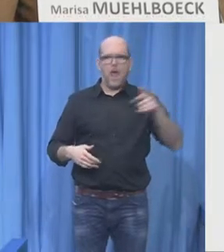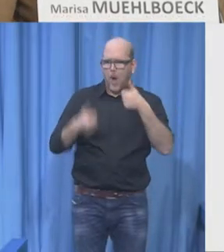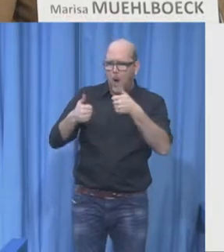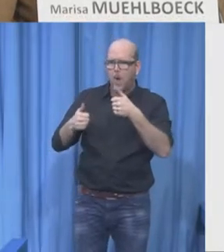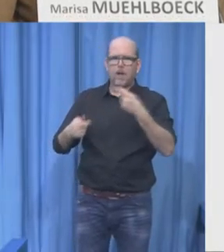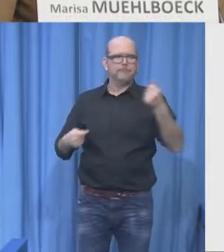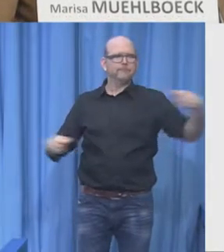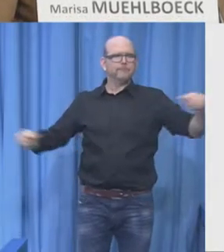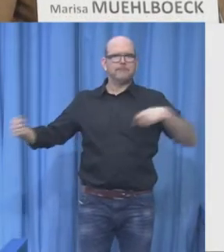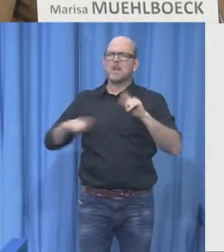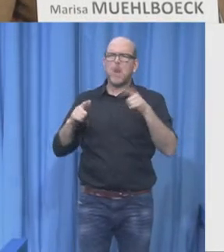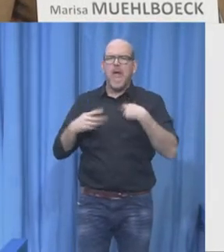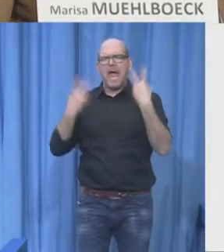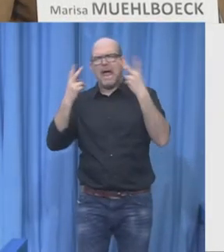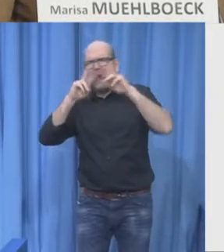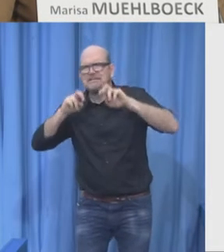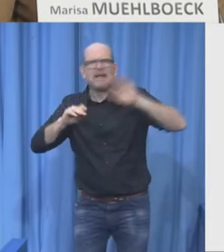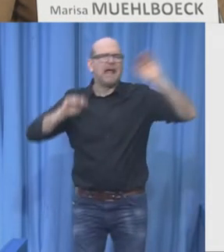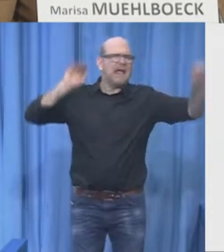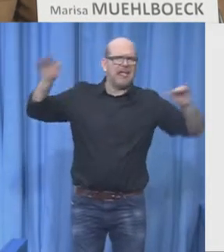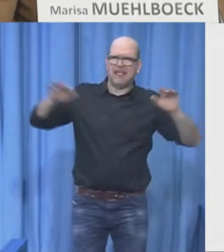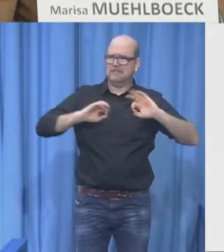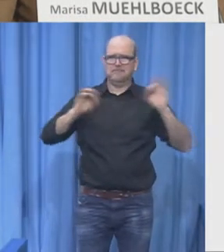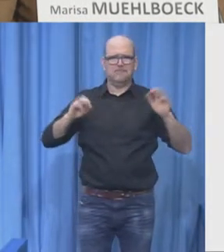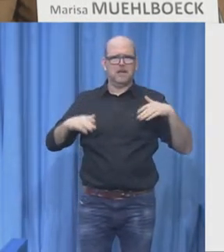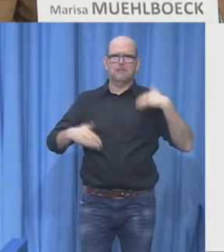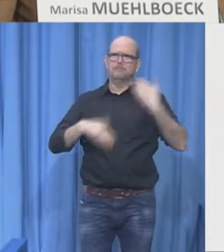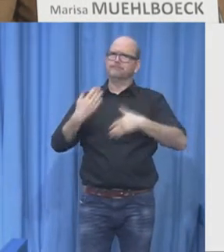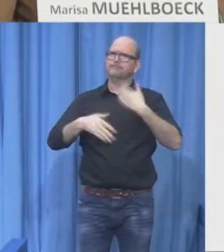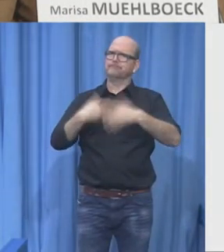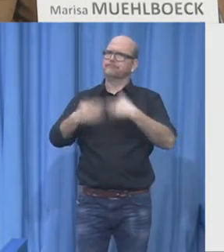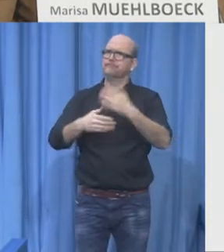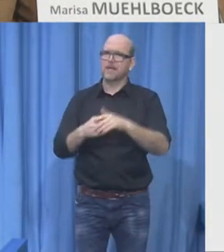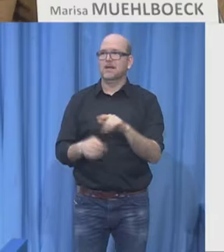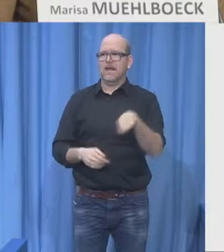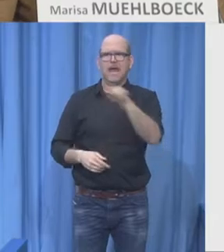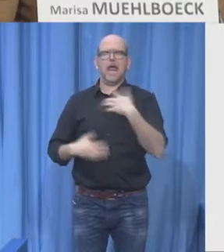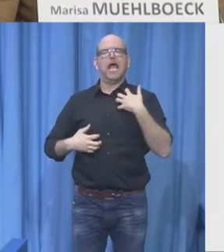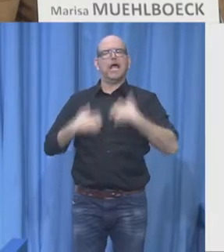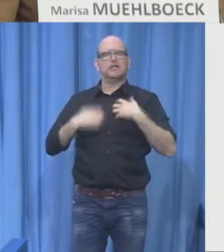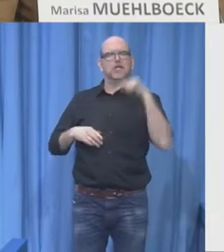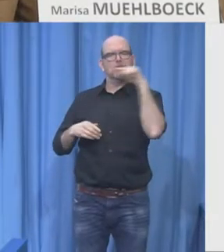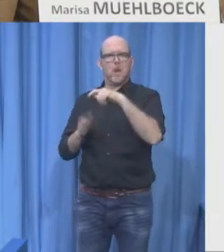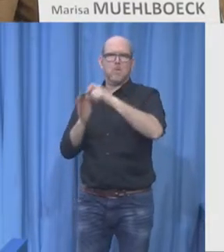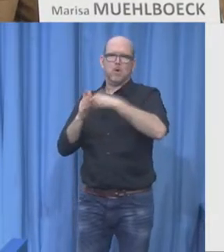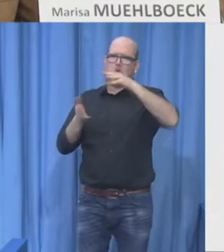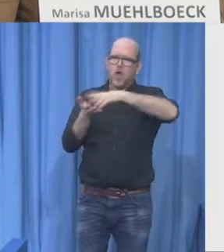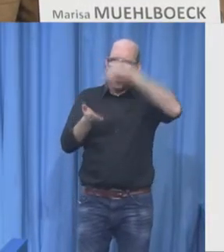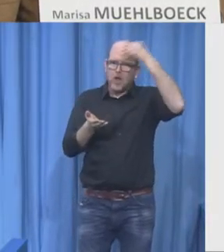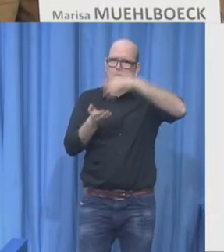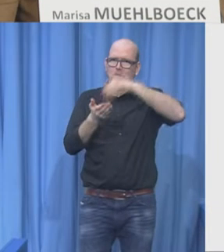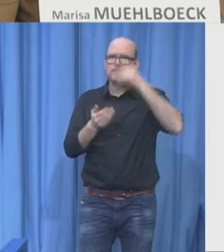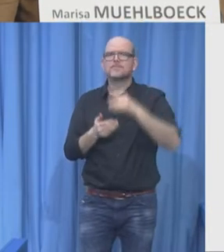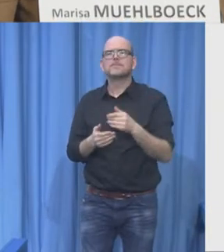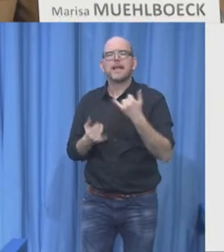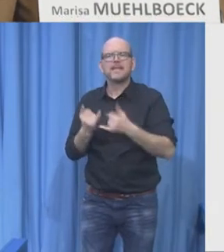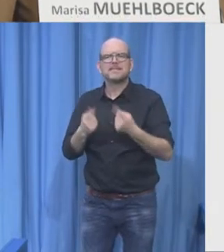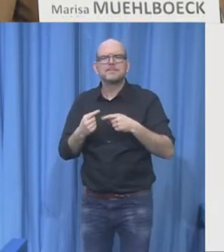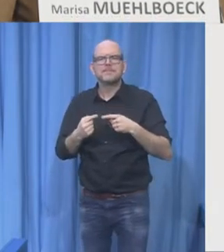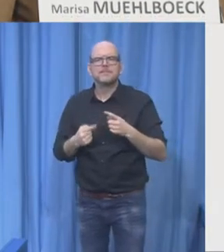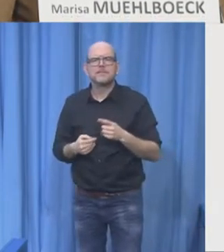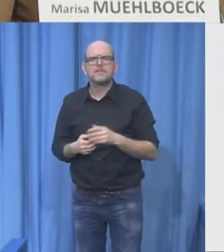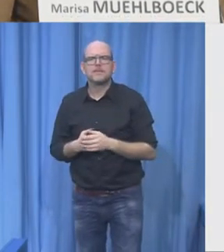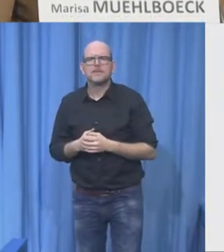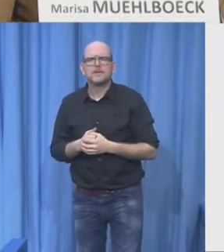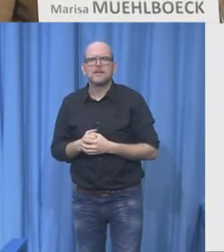learnings so far? Let's start with the biggest challenges. One is for sure adapting to the given